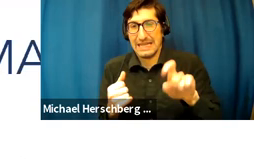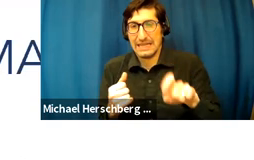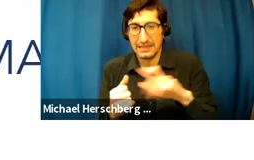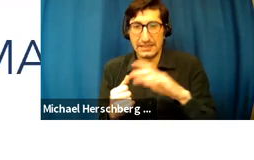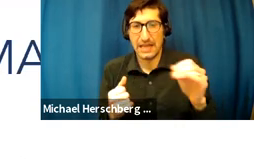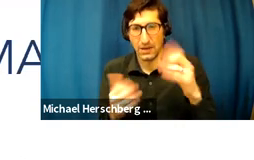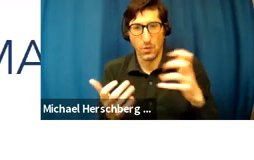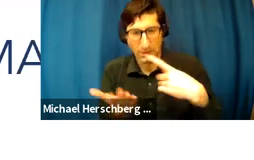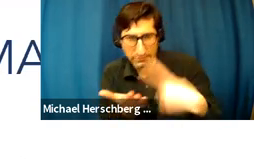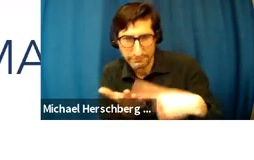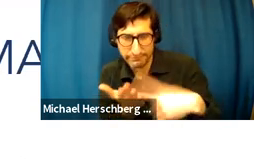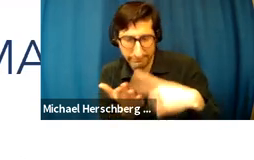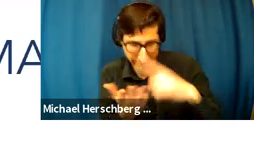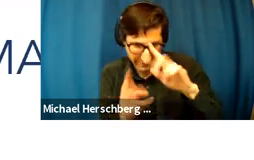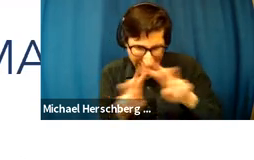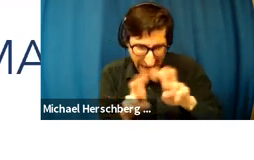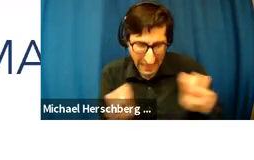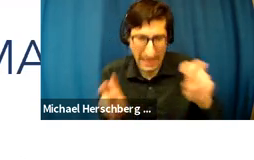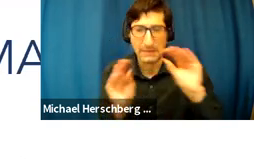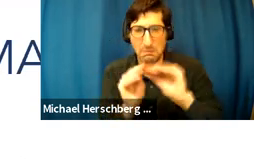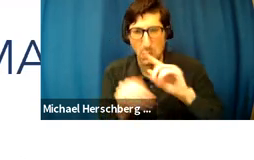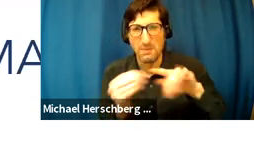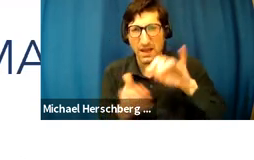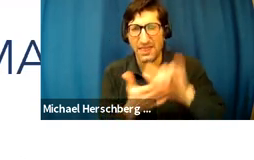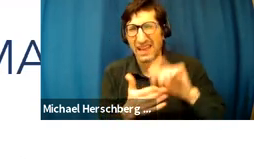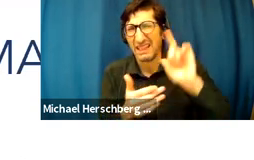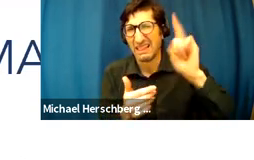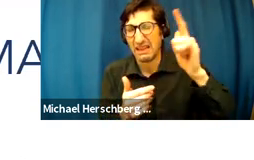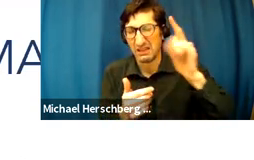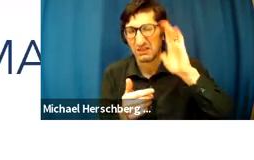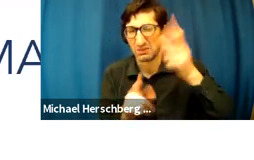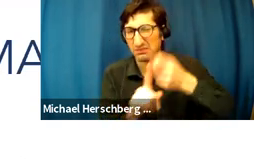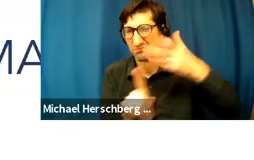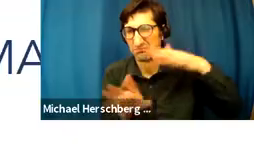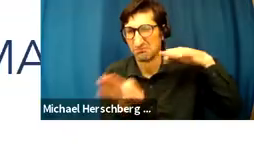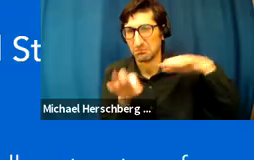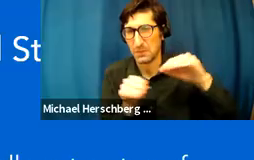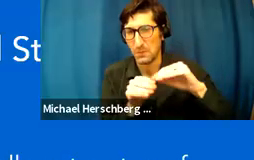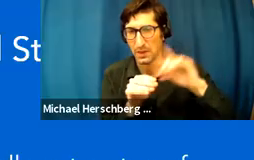diving deeper into those investments with you in upcoming hearings.